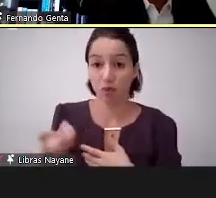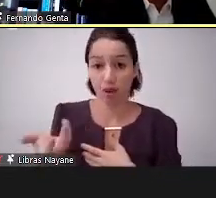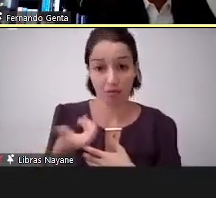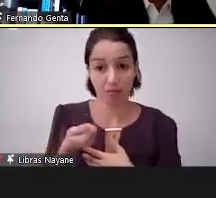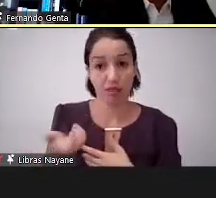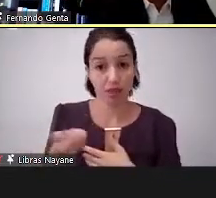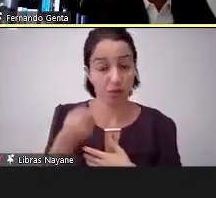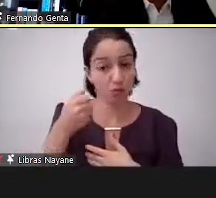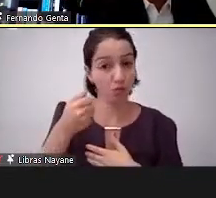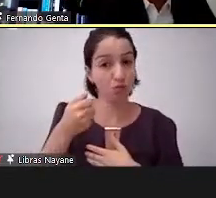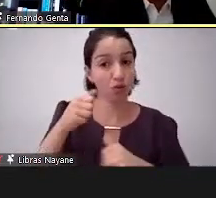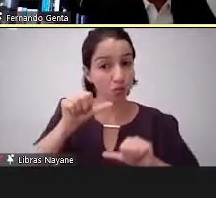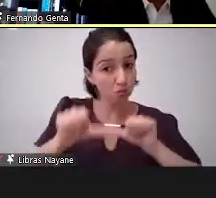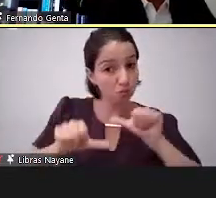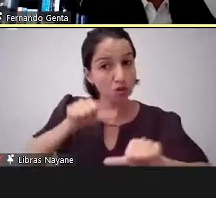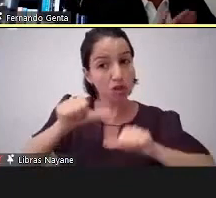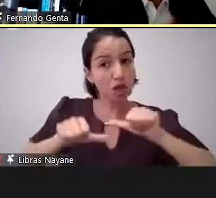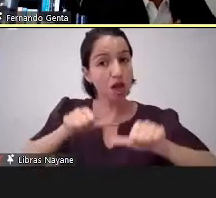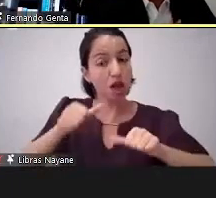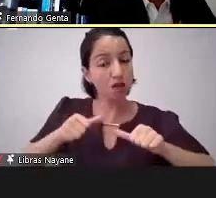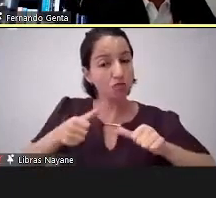deflectors.